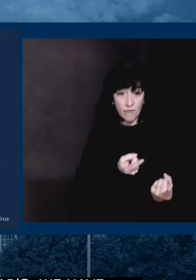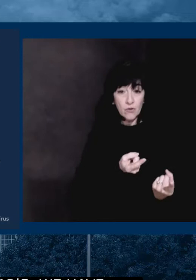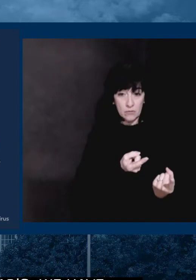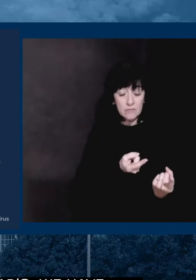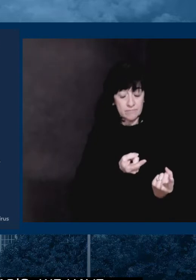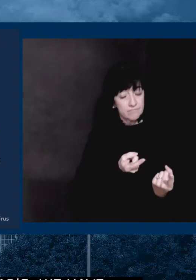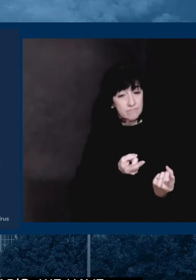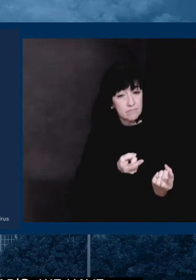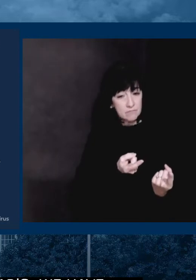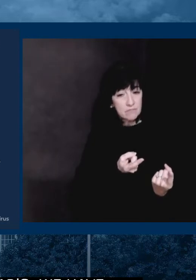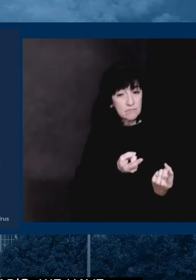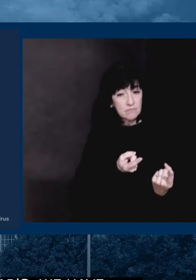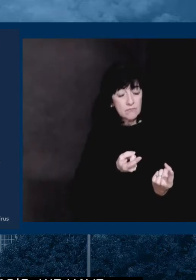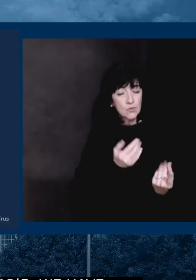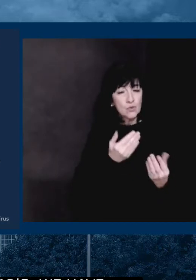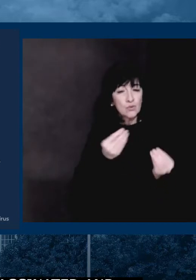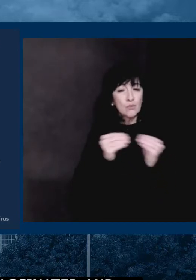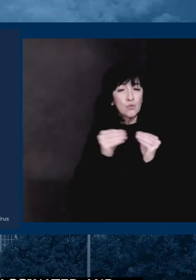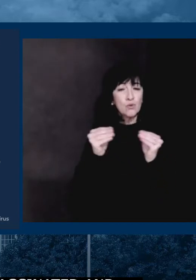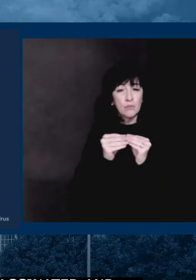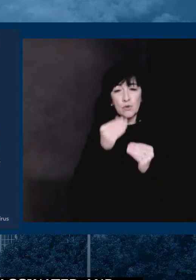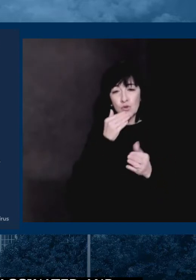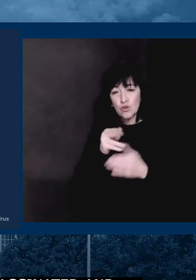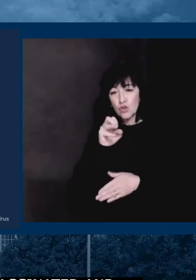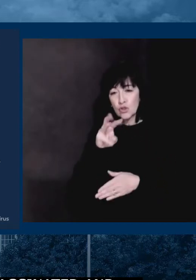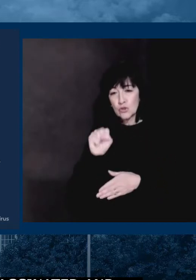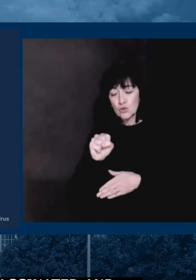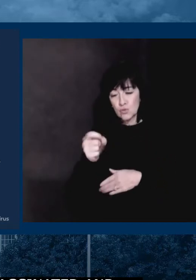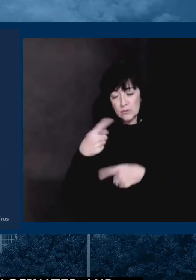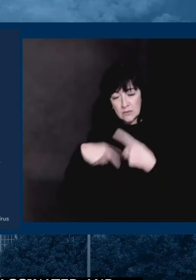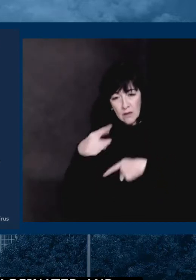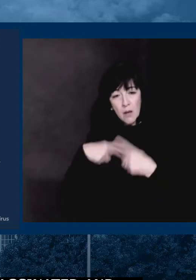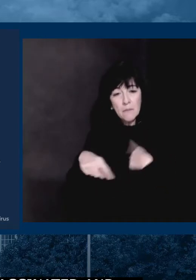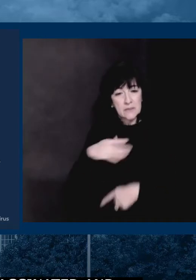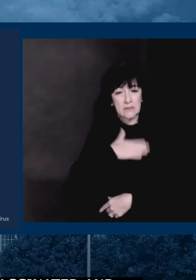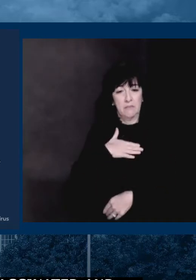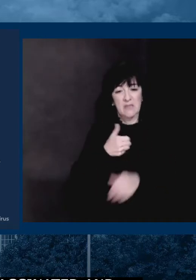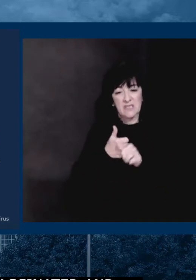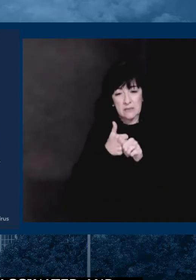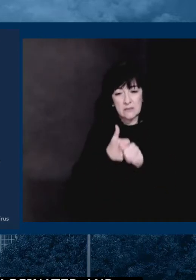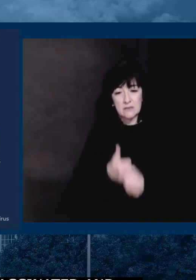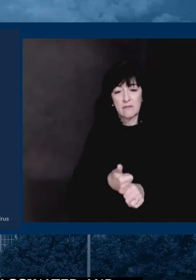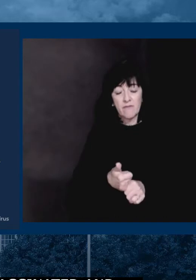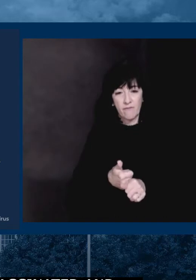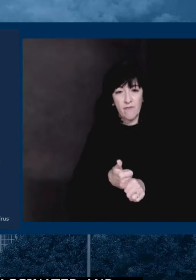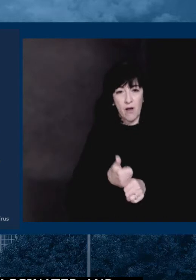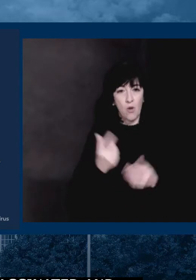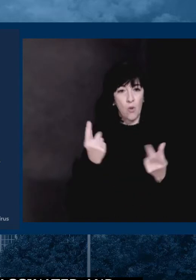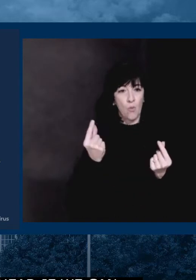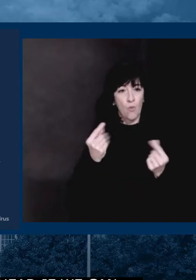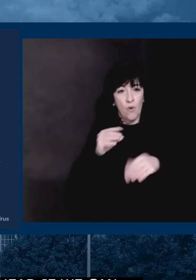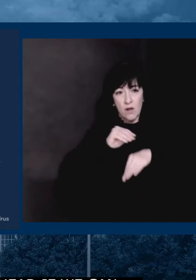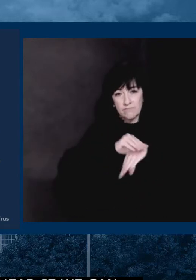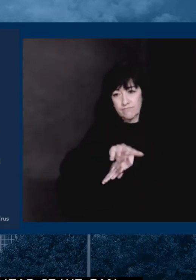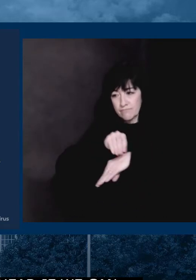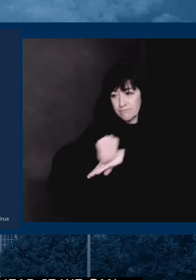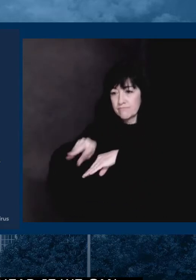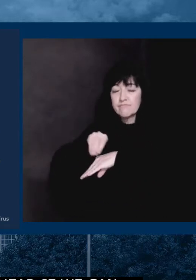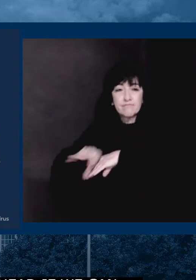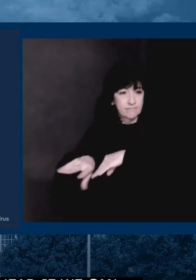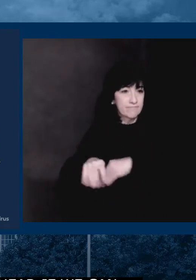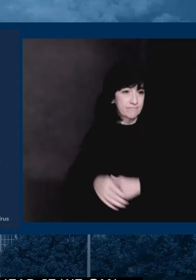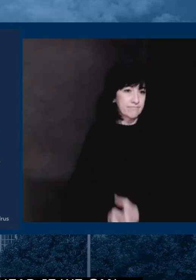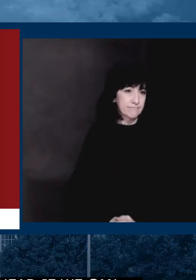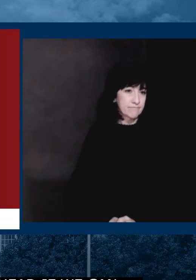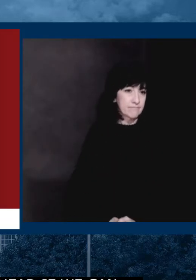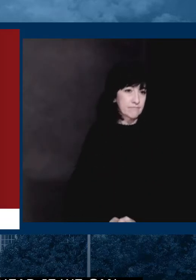follow the guidance that we know is important every day. So with that, why don't we move to Dr.